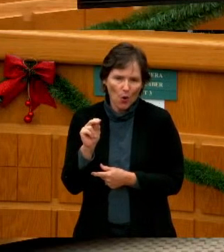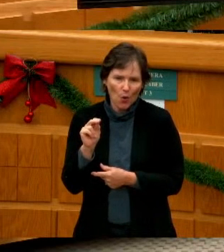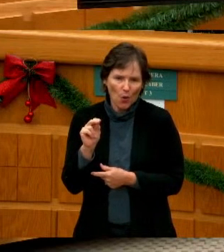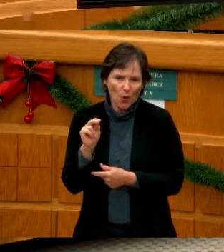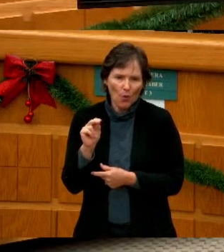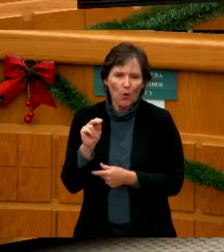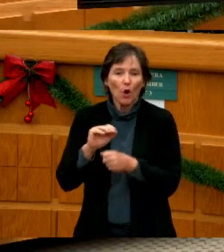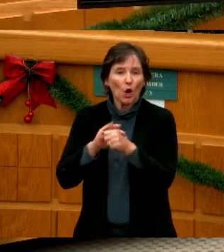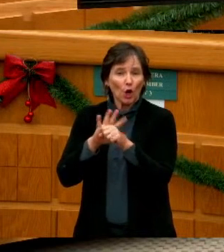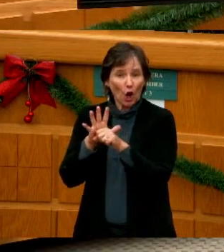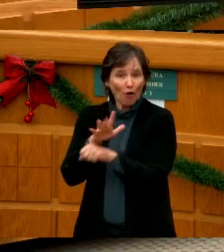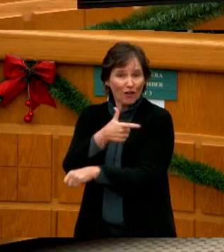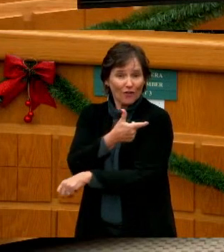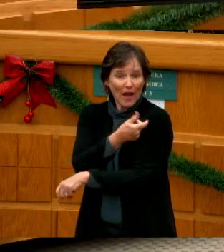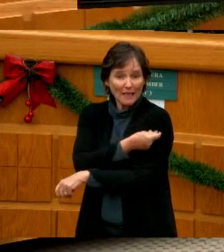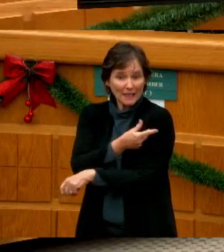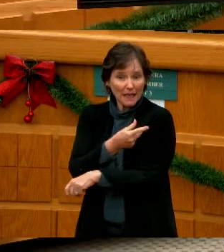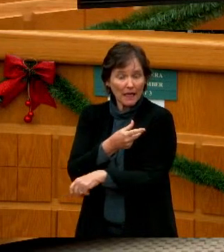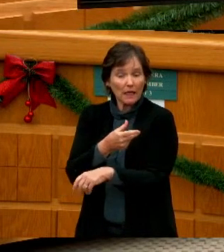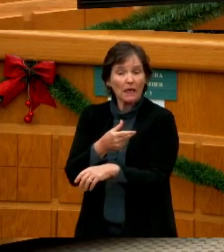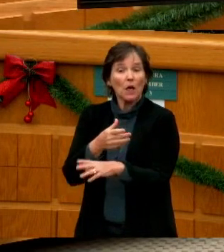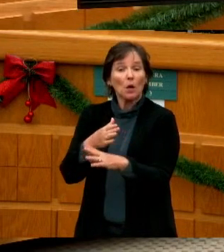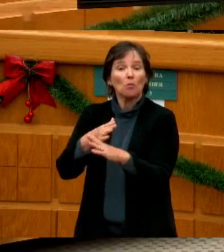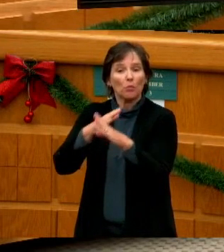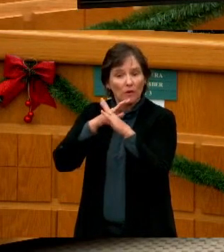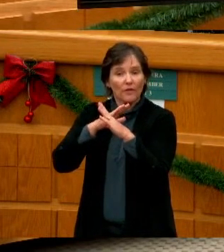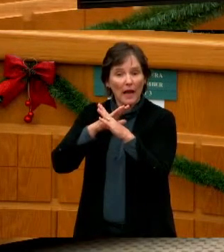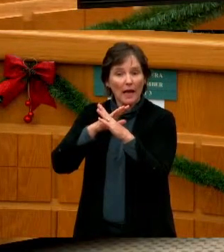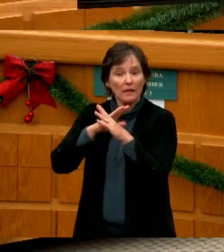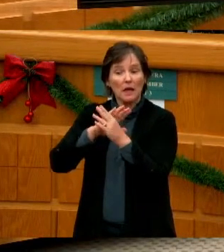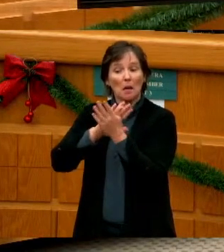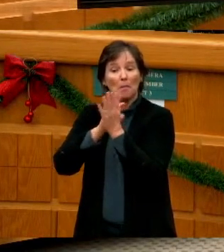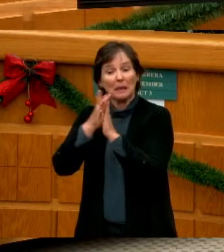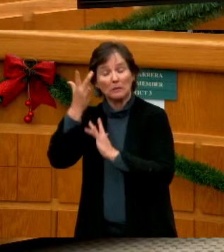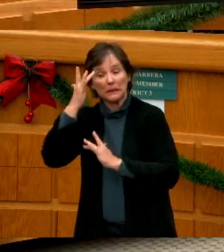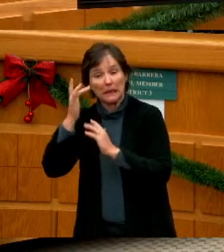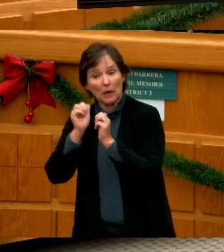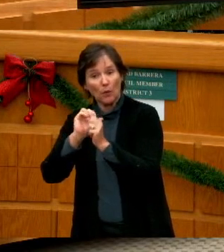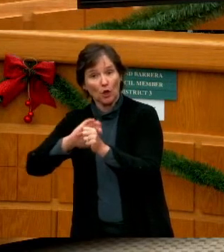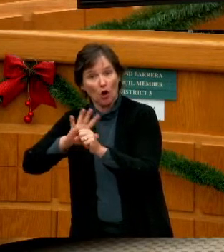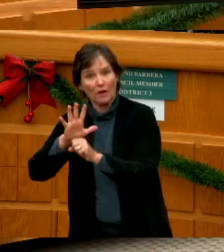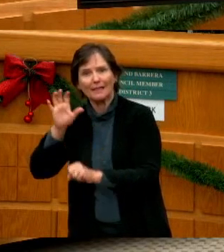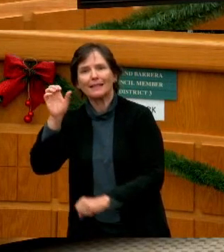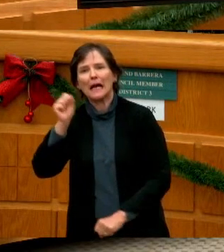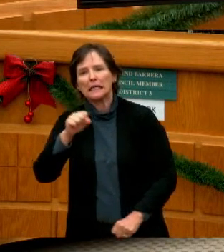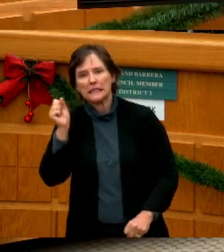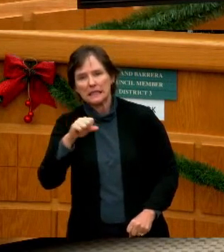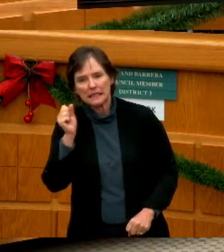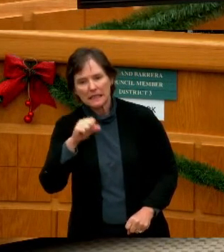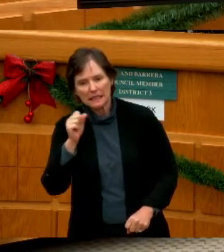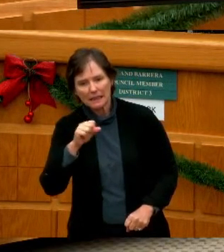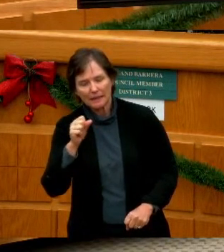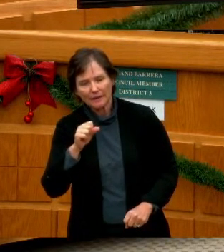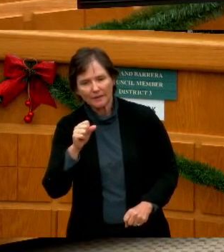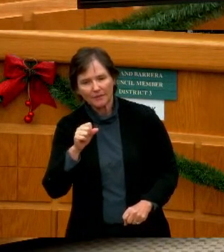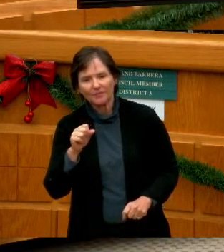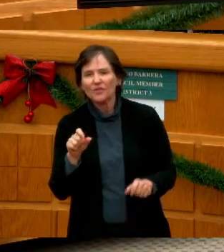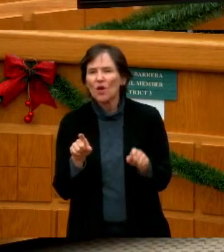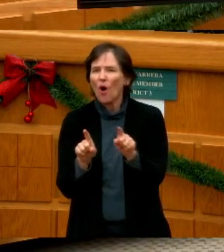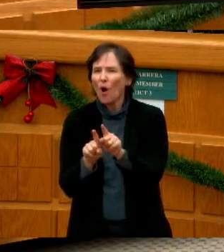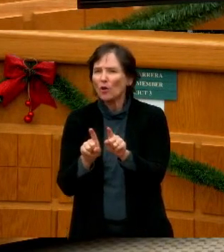manufactured. The COVID-19 vaccine does prevent you from getting COVID-19. It also